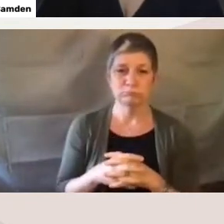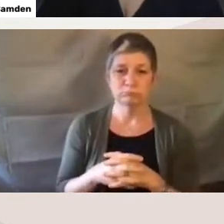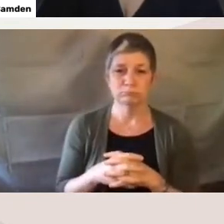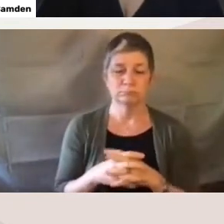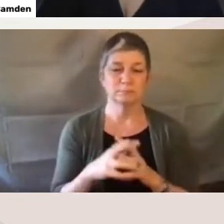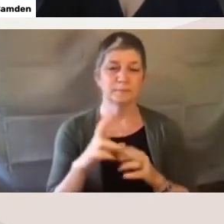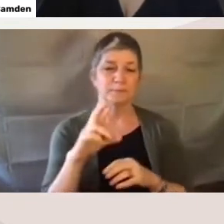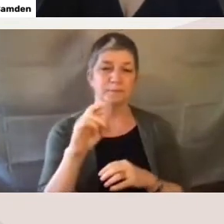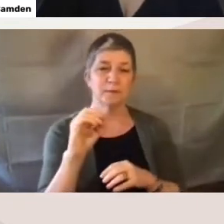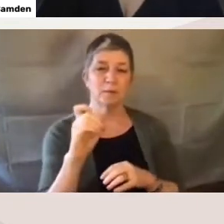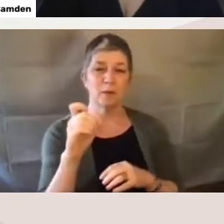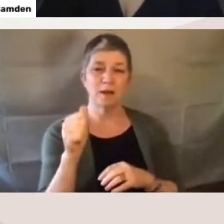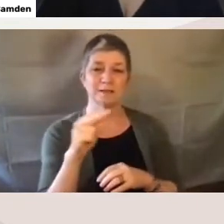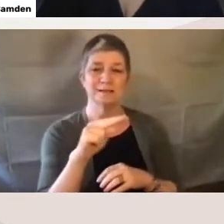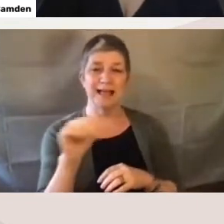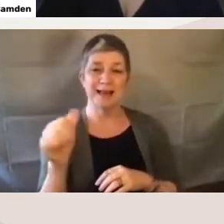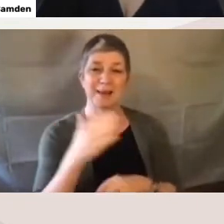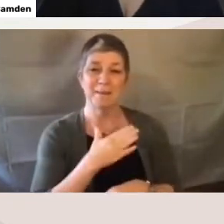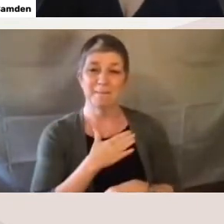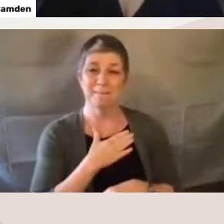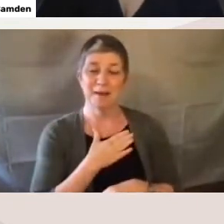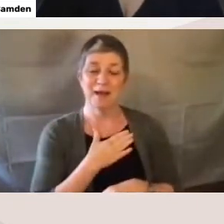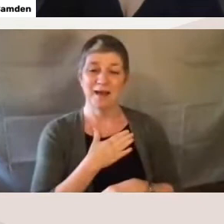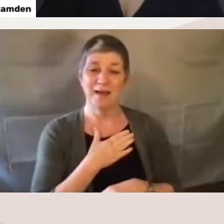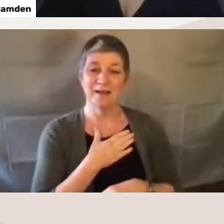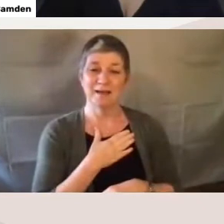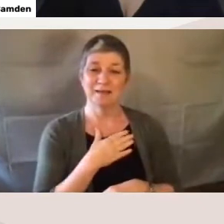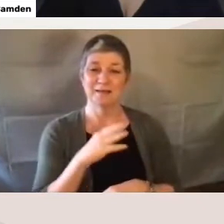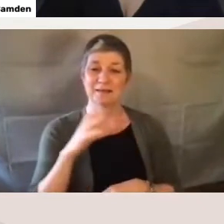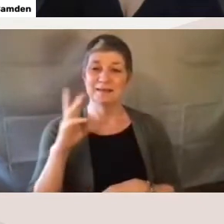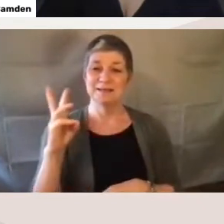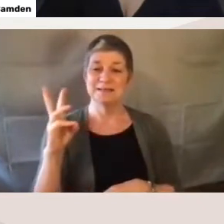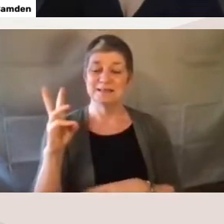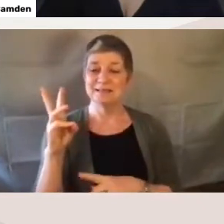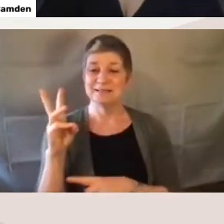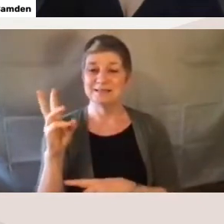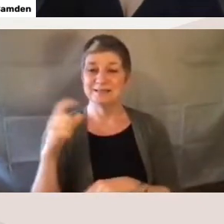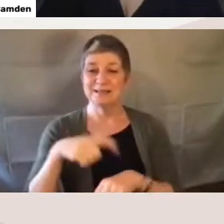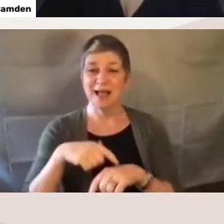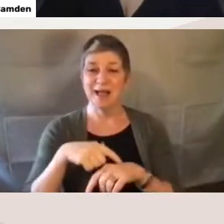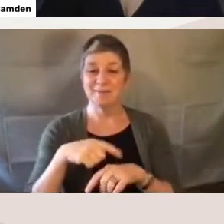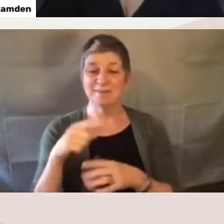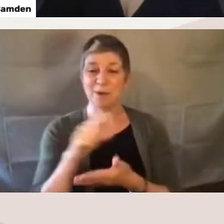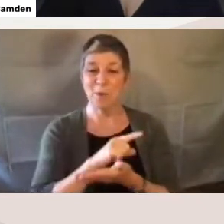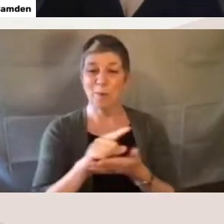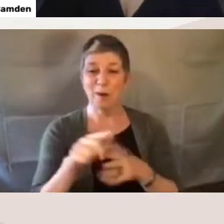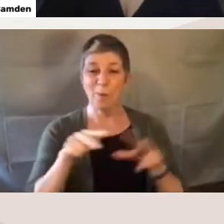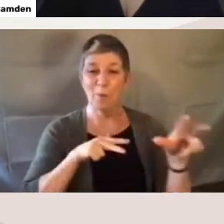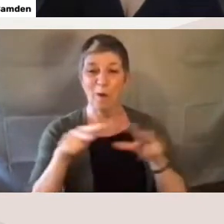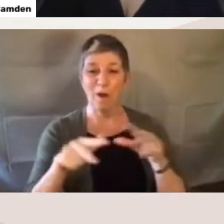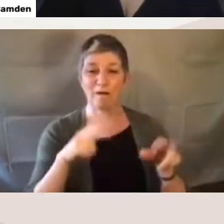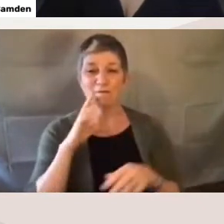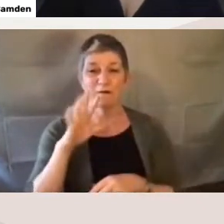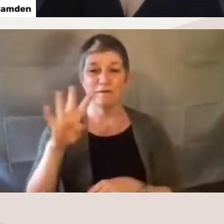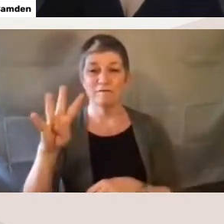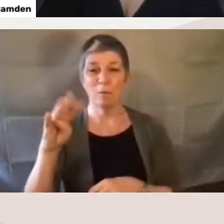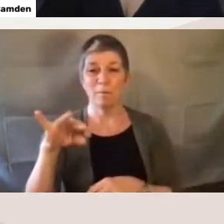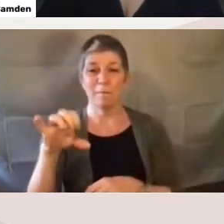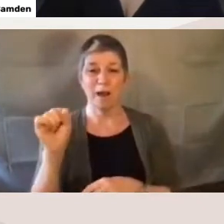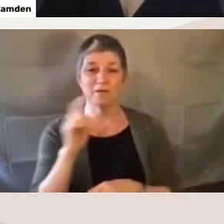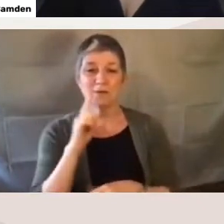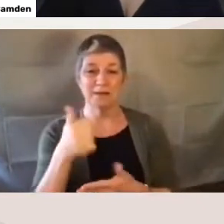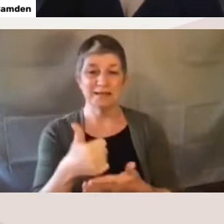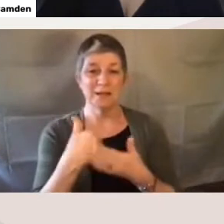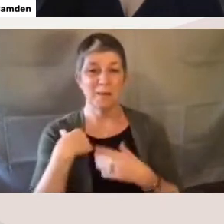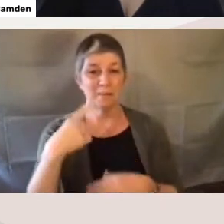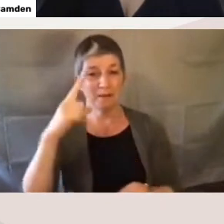I would say my 6 times a week walks for 4 miles has helped me